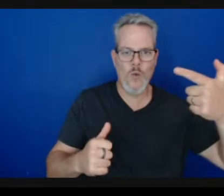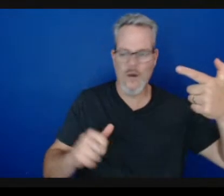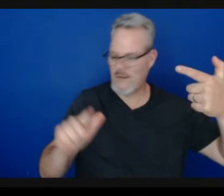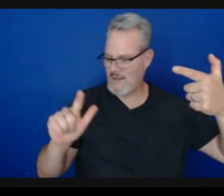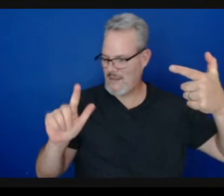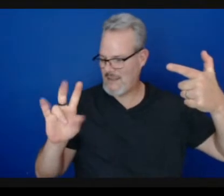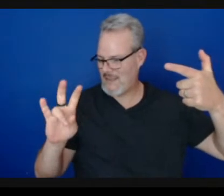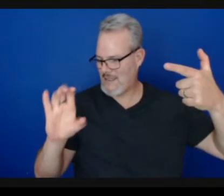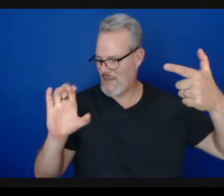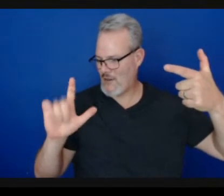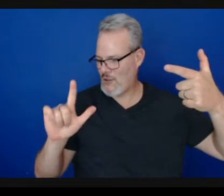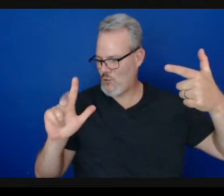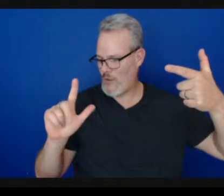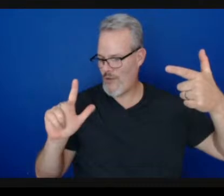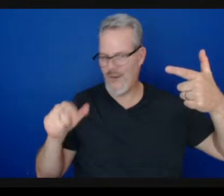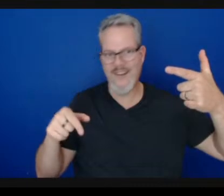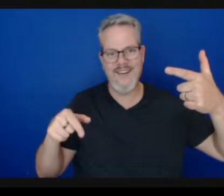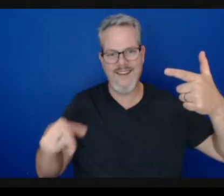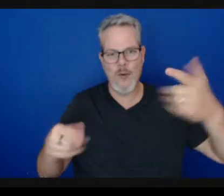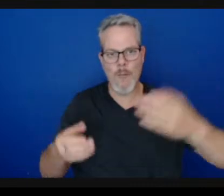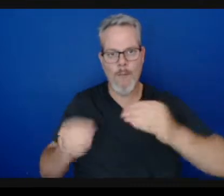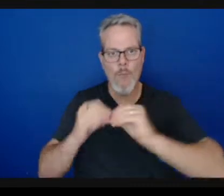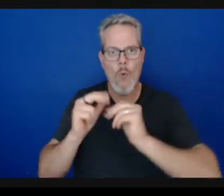it was a lot more developed right there.